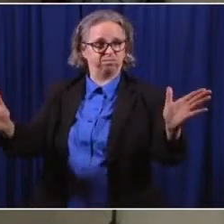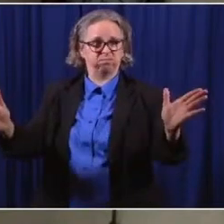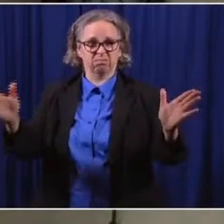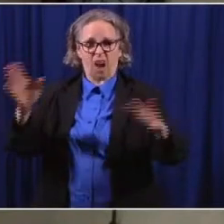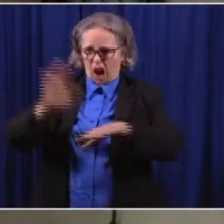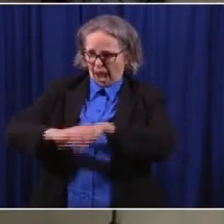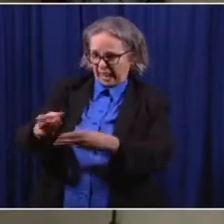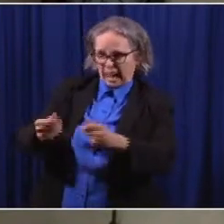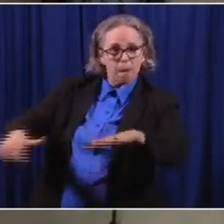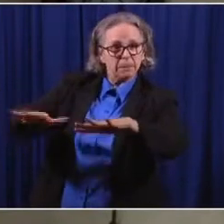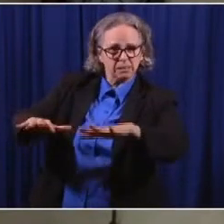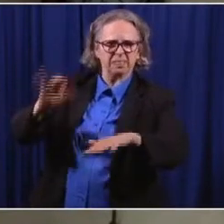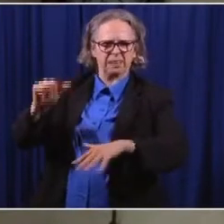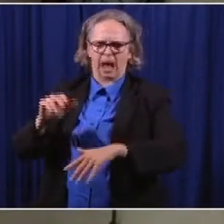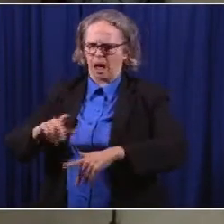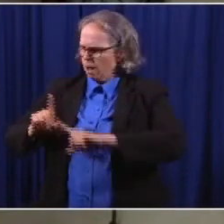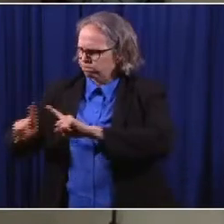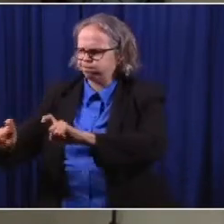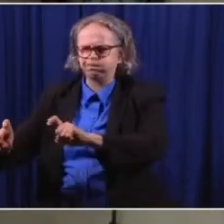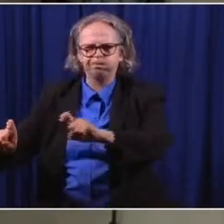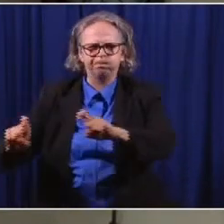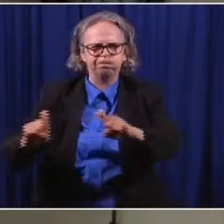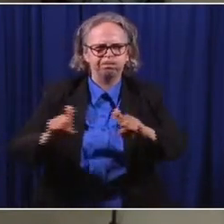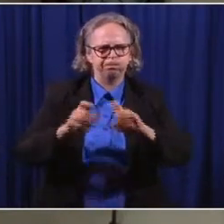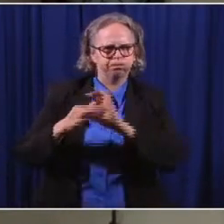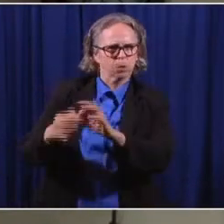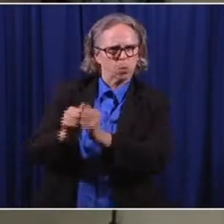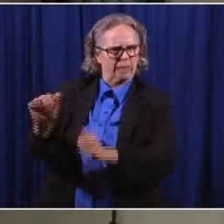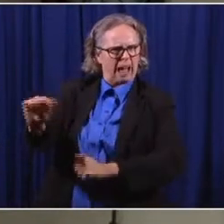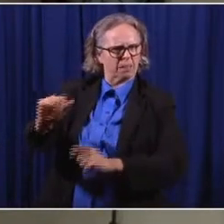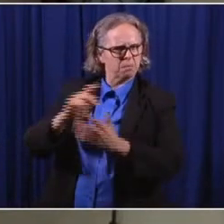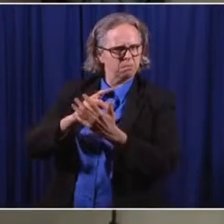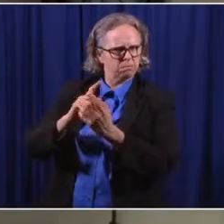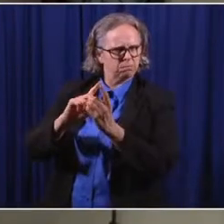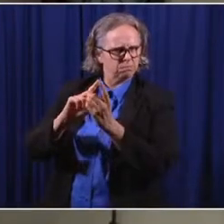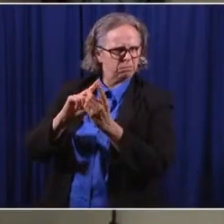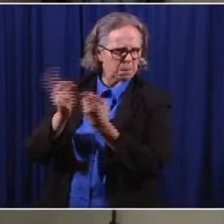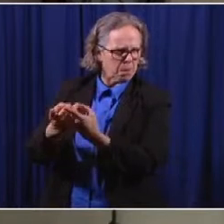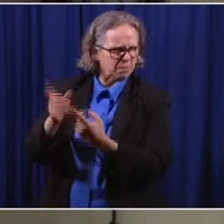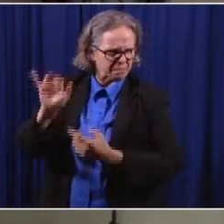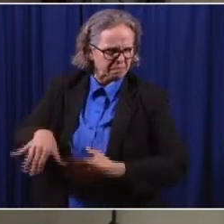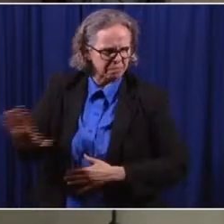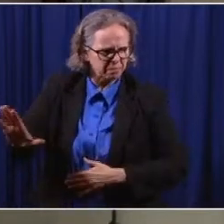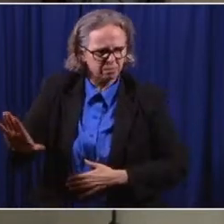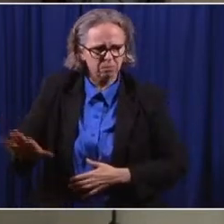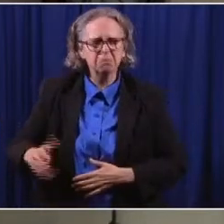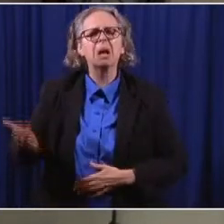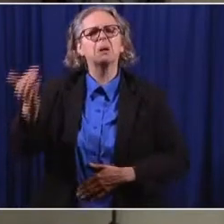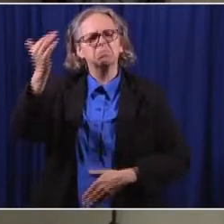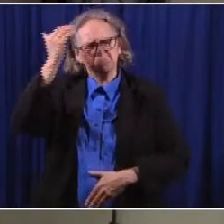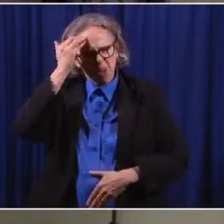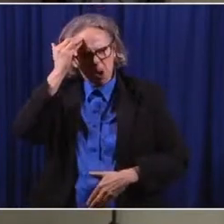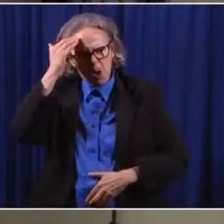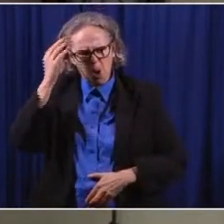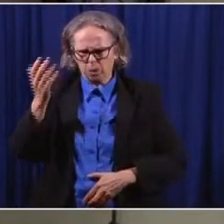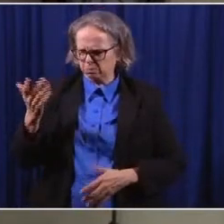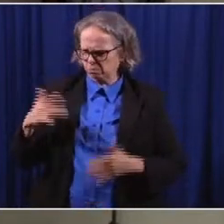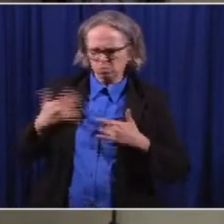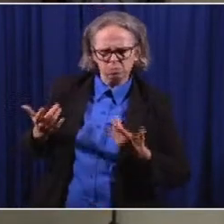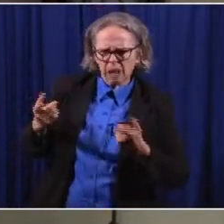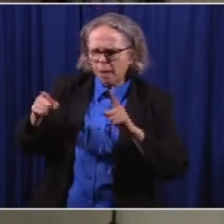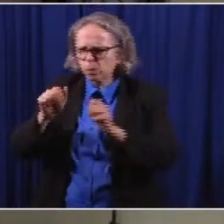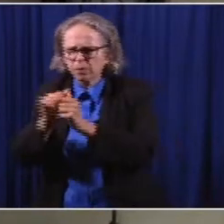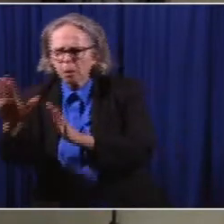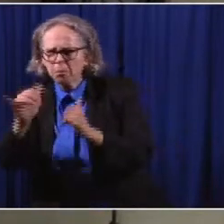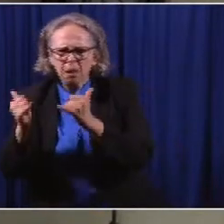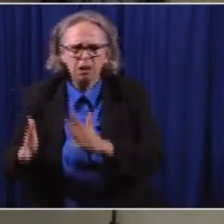testing even more with athletes because they have that ability. They can know what's going on because there's